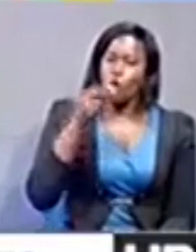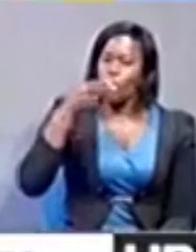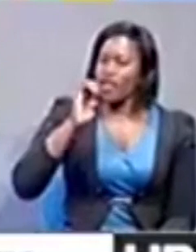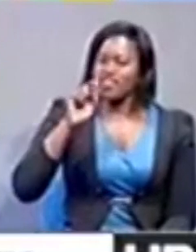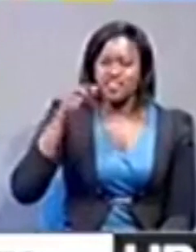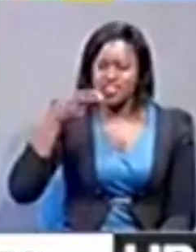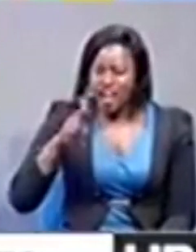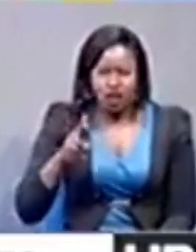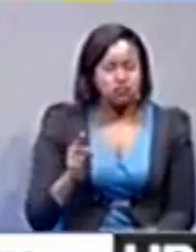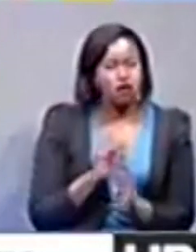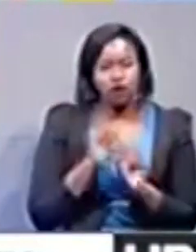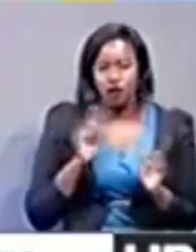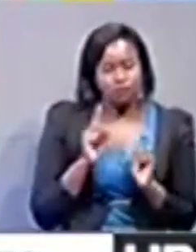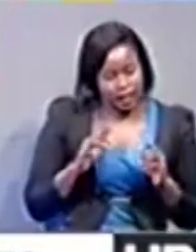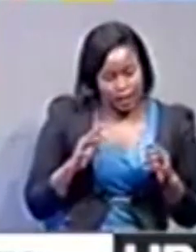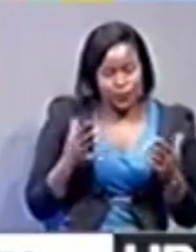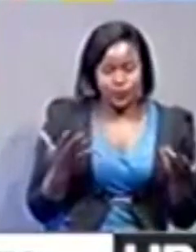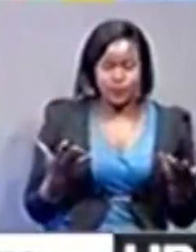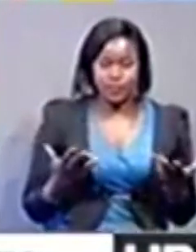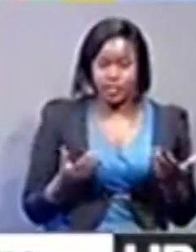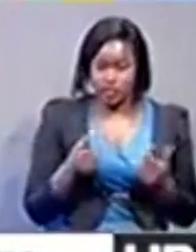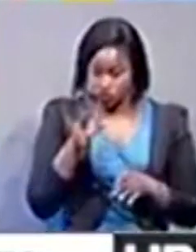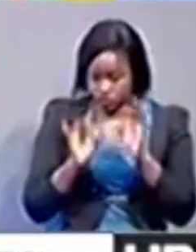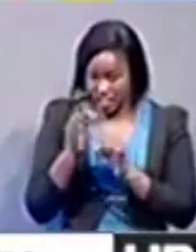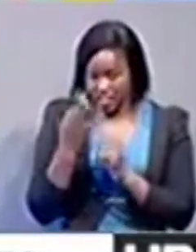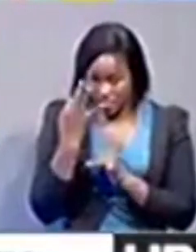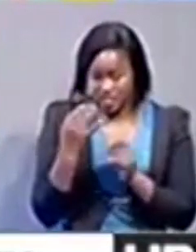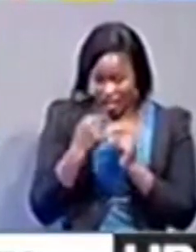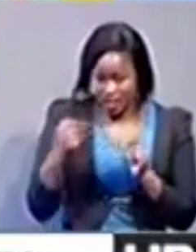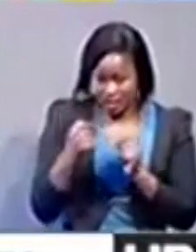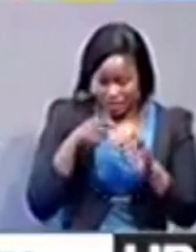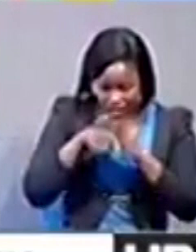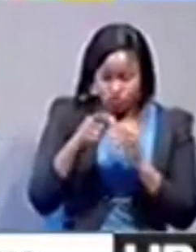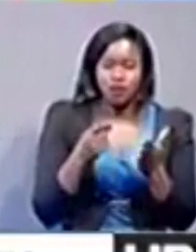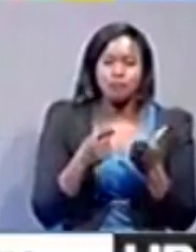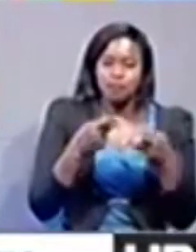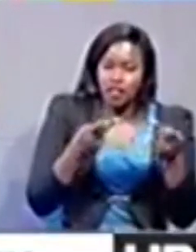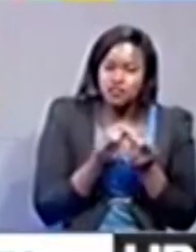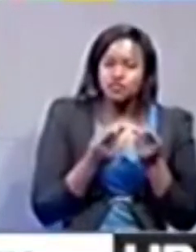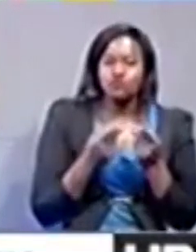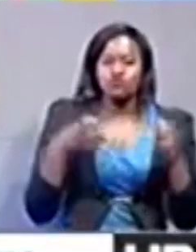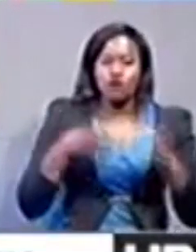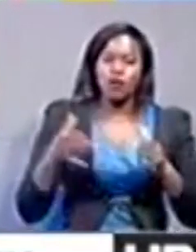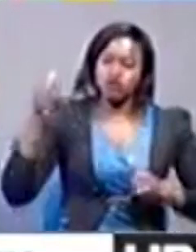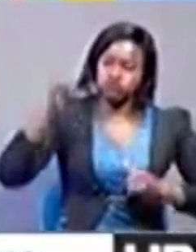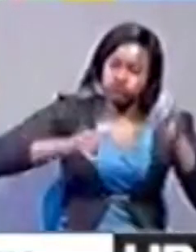Apart from identifying the three main enemy entry points, the returnees,